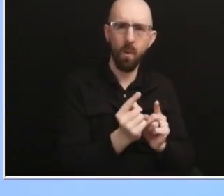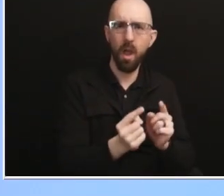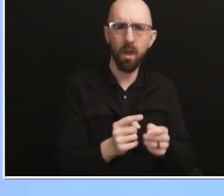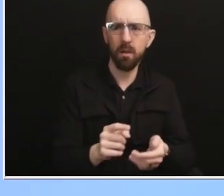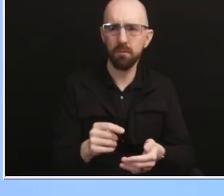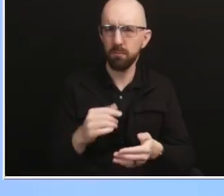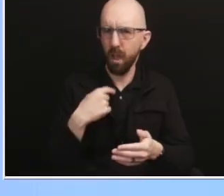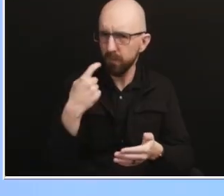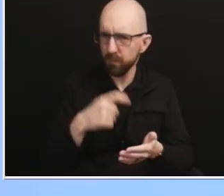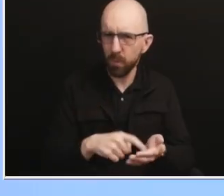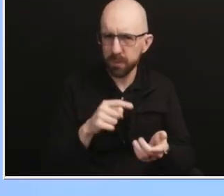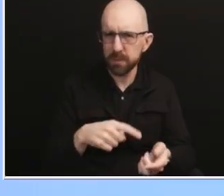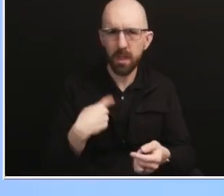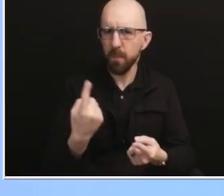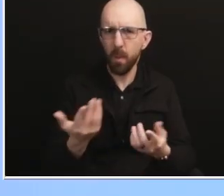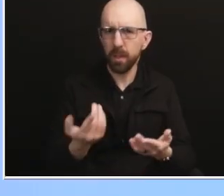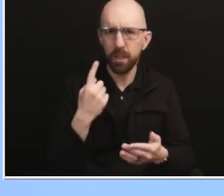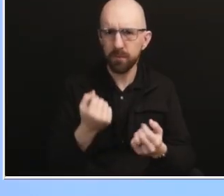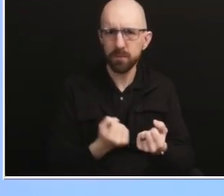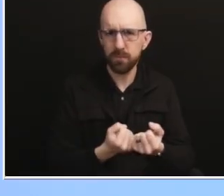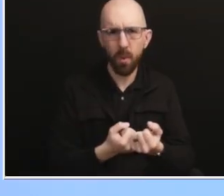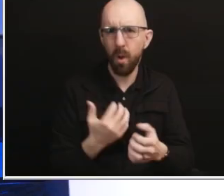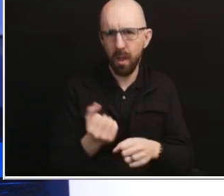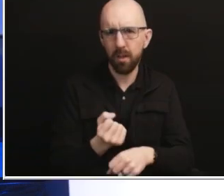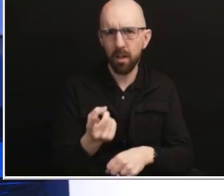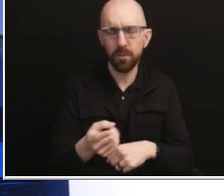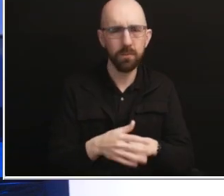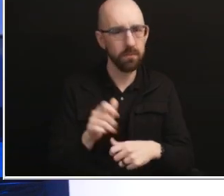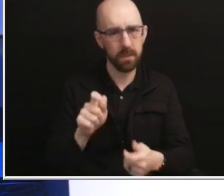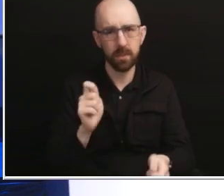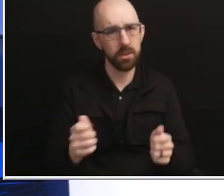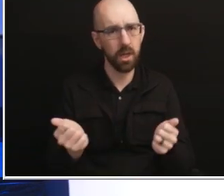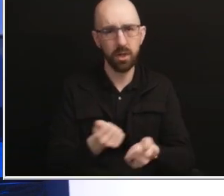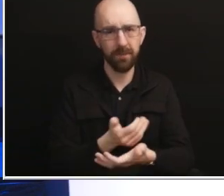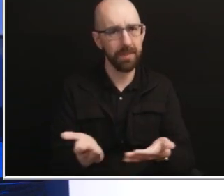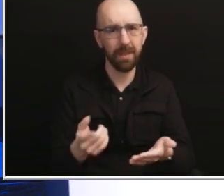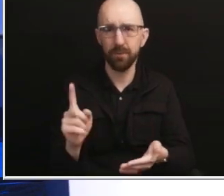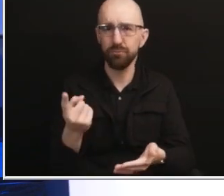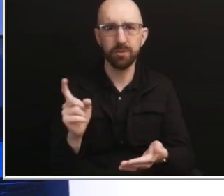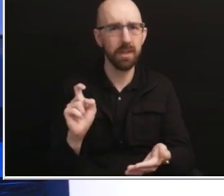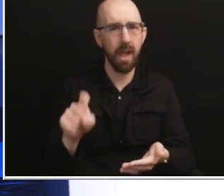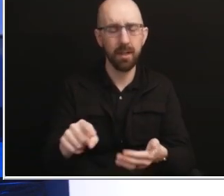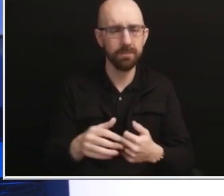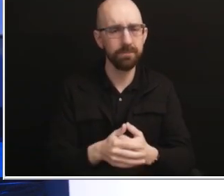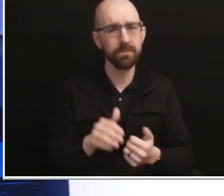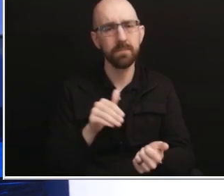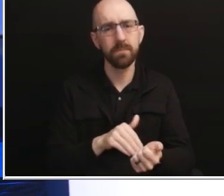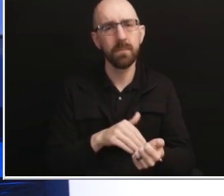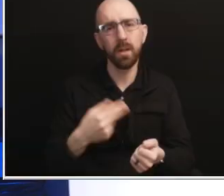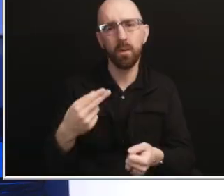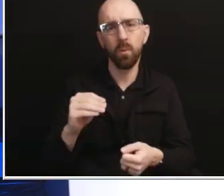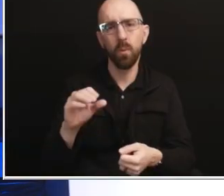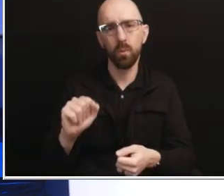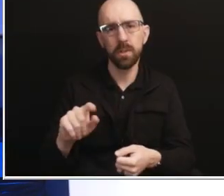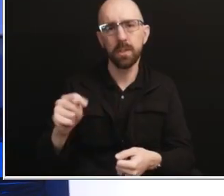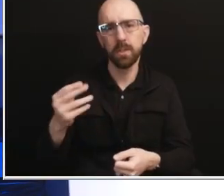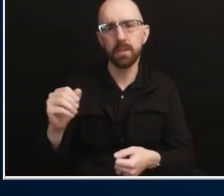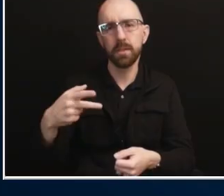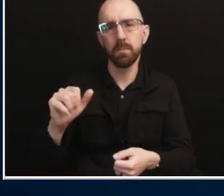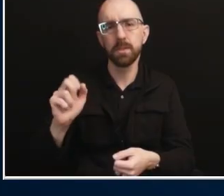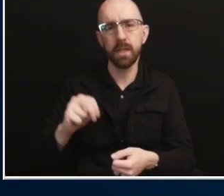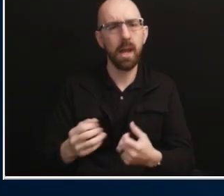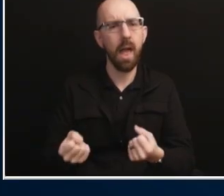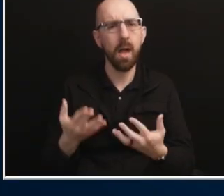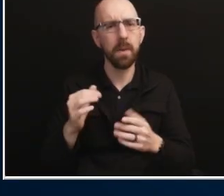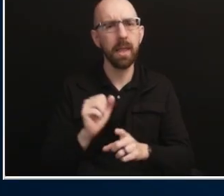know, hey, I'm always here for you. I got you. That could change everything, just asking. Absolutely. Dr. Thompson, Greg is curious how many cases